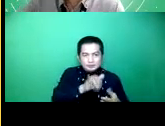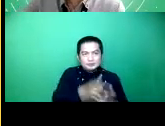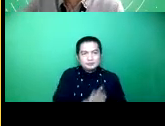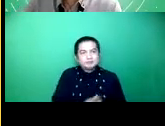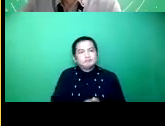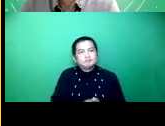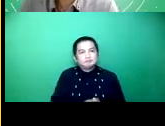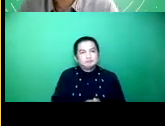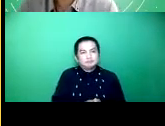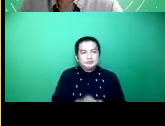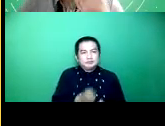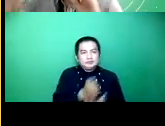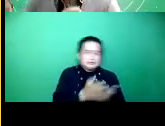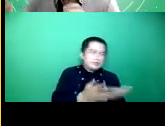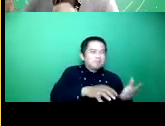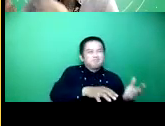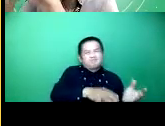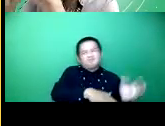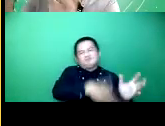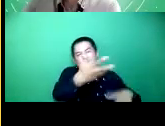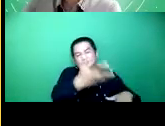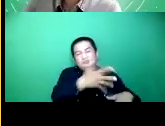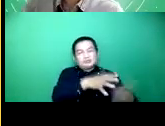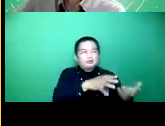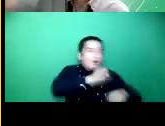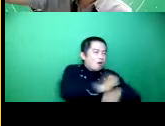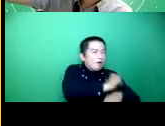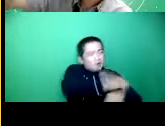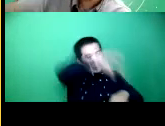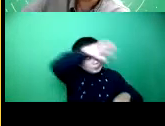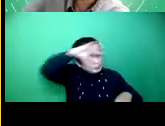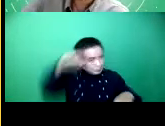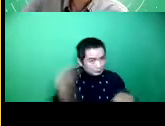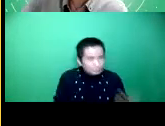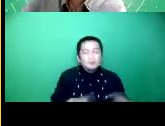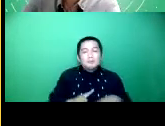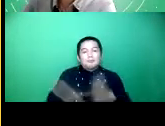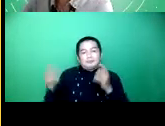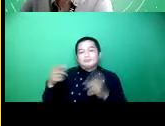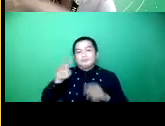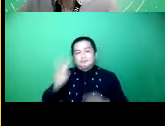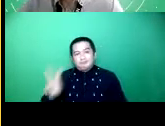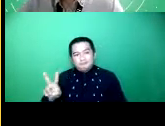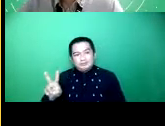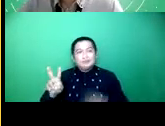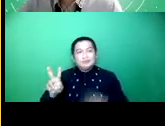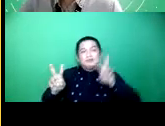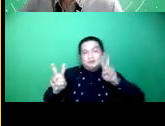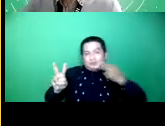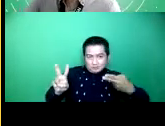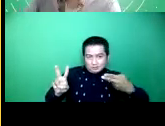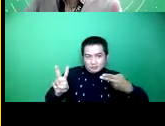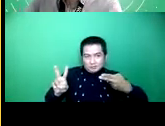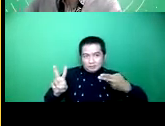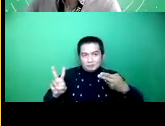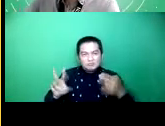destroy is a harsh word. They have shown how much they can transform a vertical process into a,